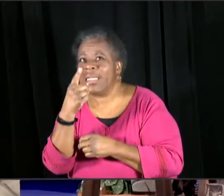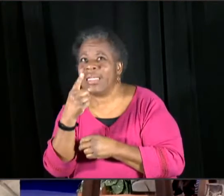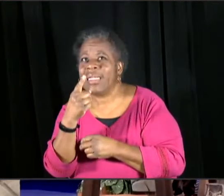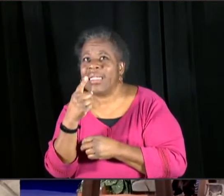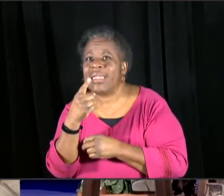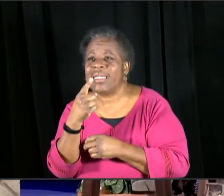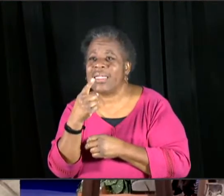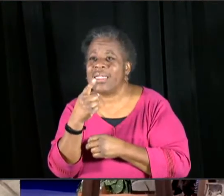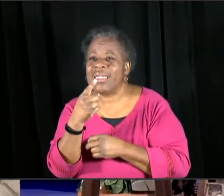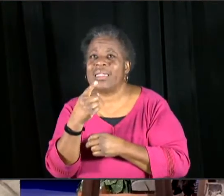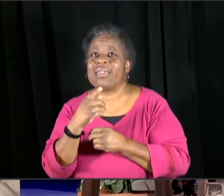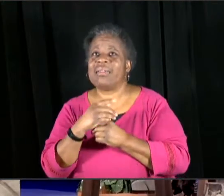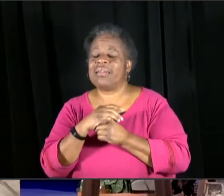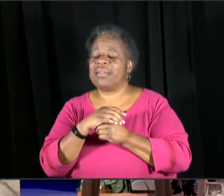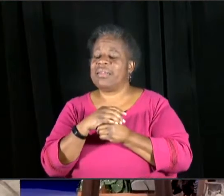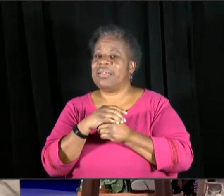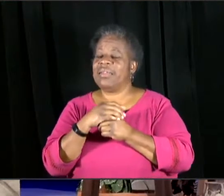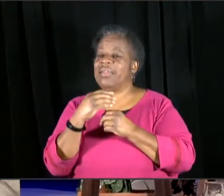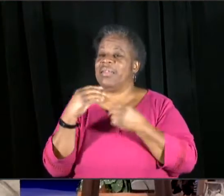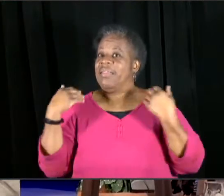they do that just for us?"